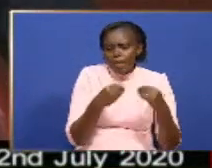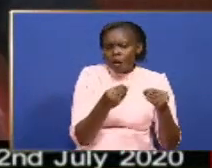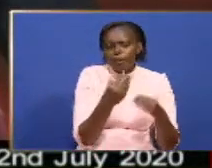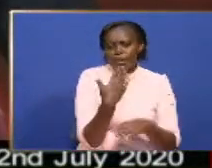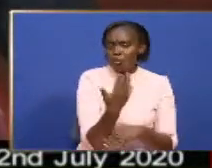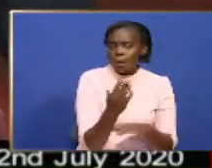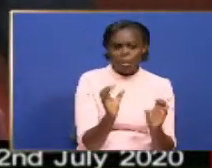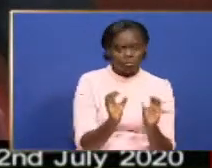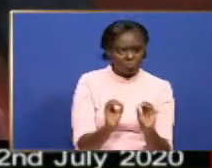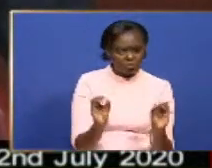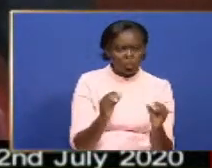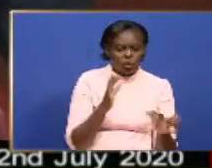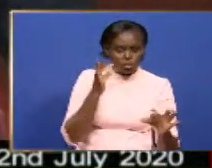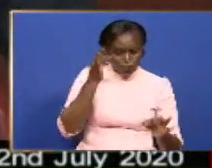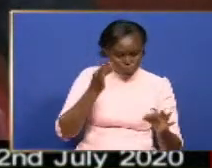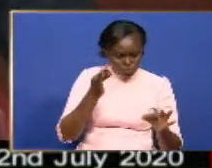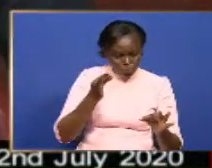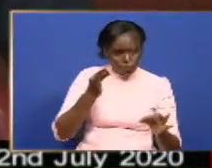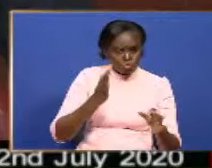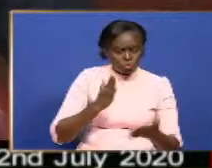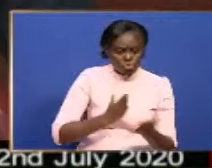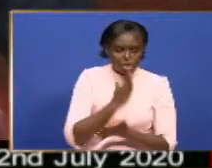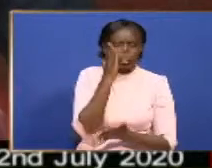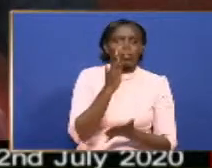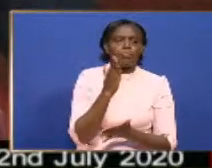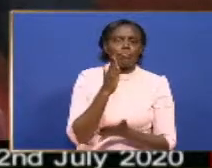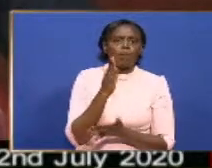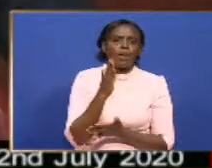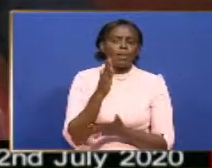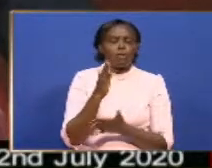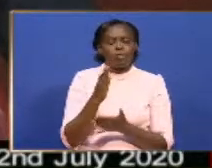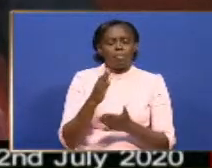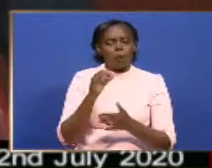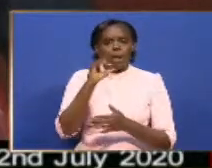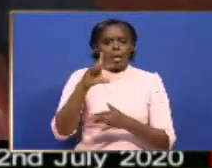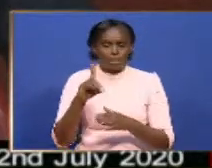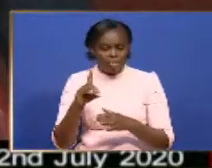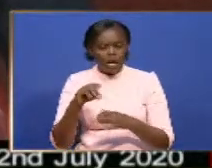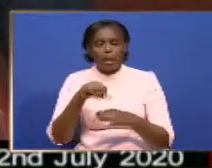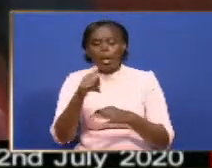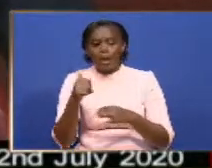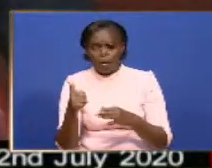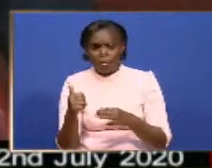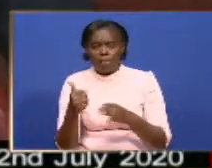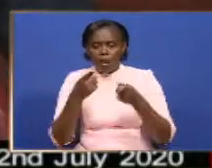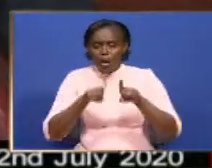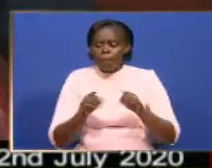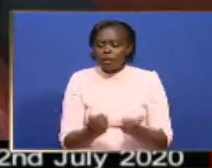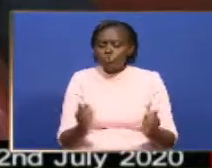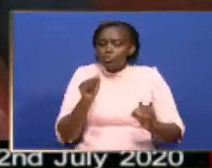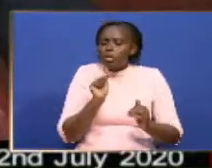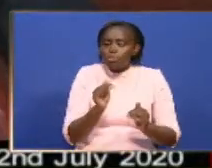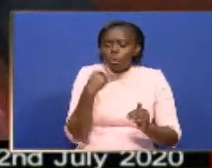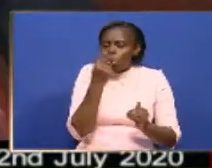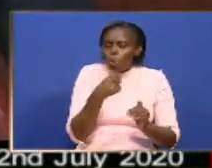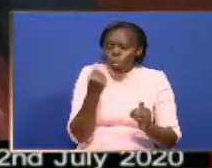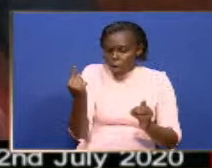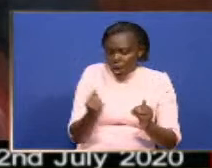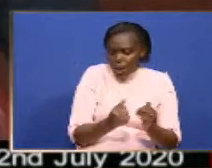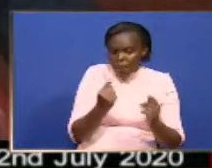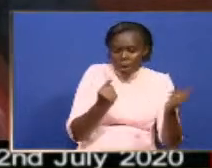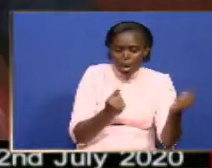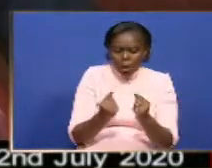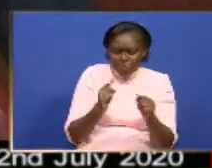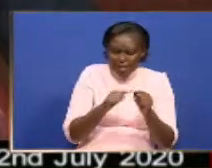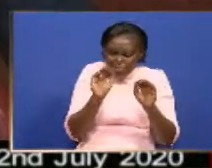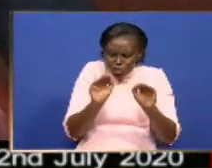papers to justify their citizenship, for example, ID and the rest? What happens to these children who come here when they are